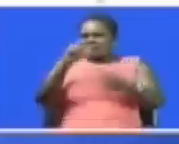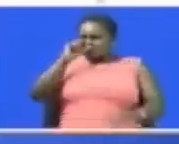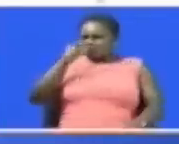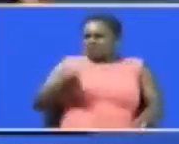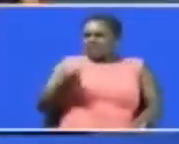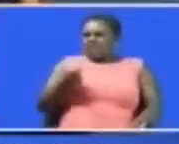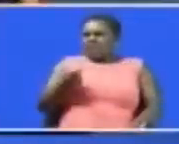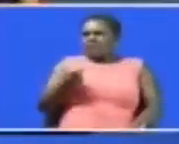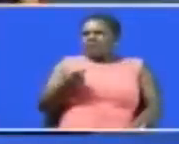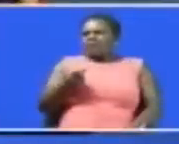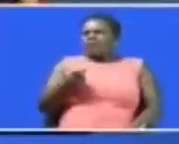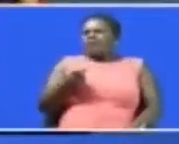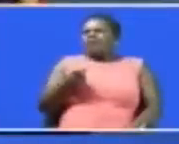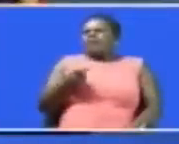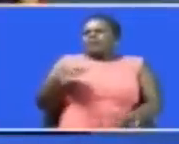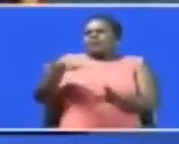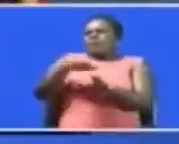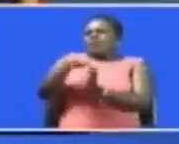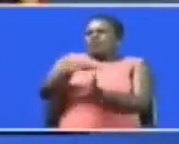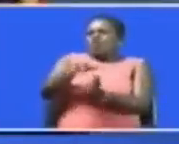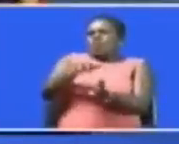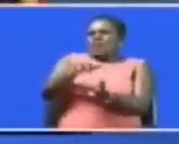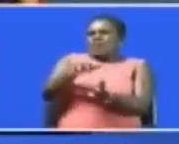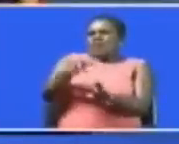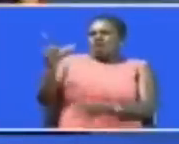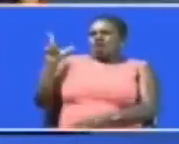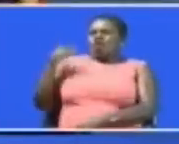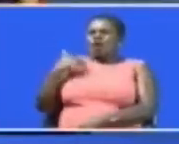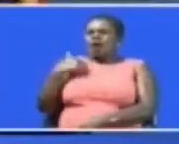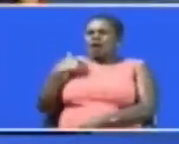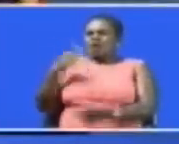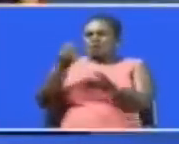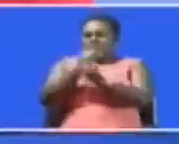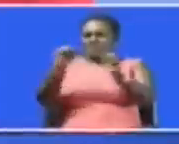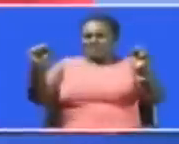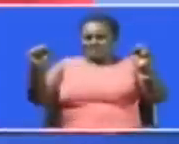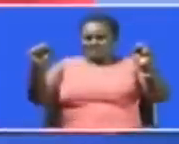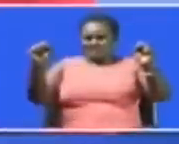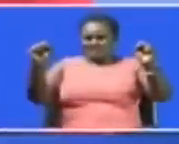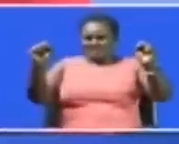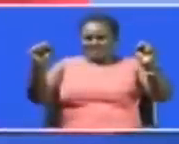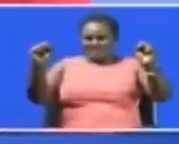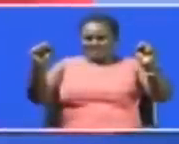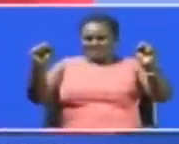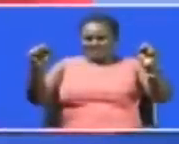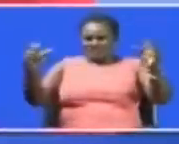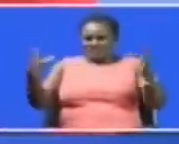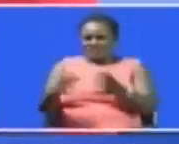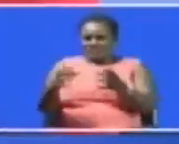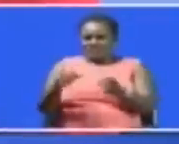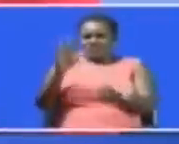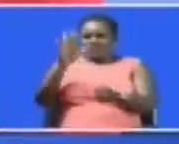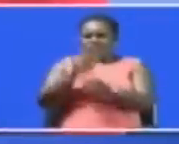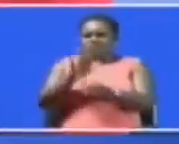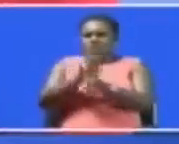Italian. Okay. Yeah. Murkomen, Senator, here we are with the law. Yeah. The president, who's in the party to which you belong, in the